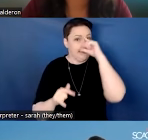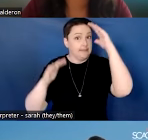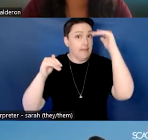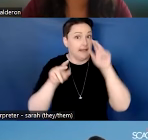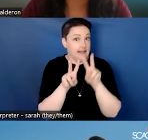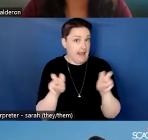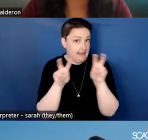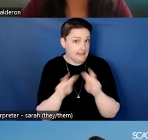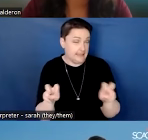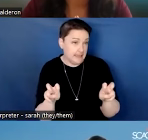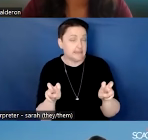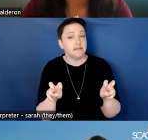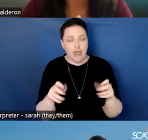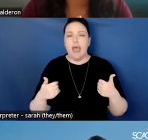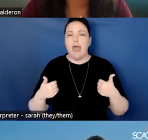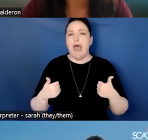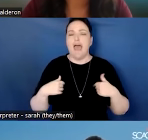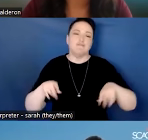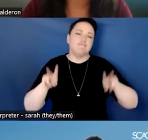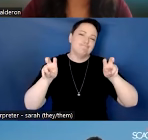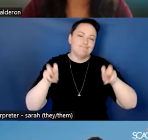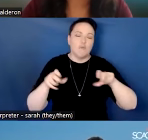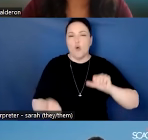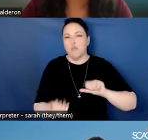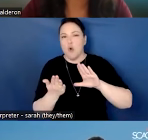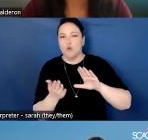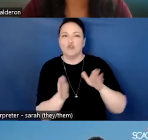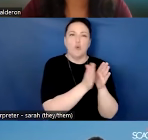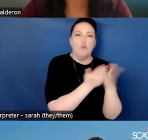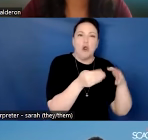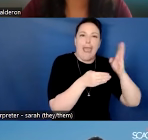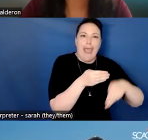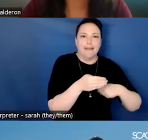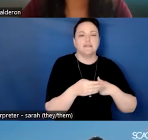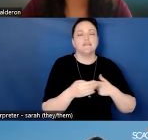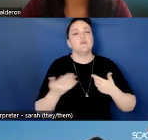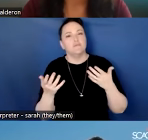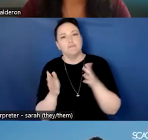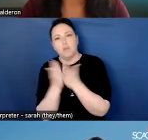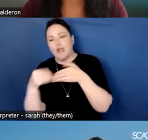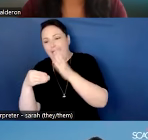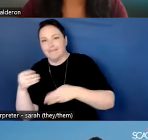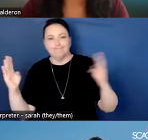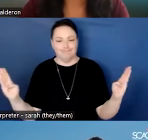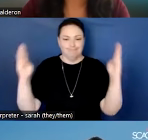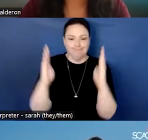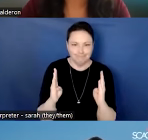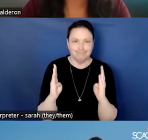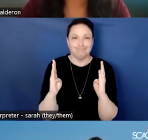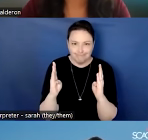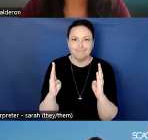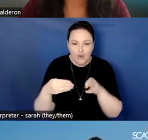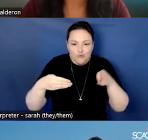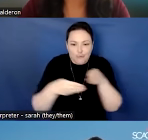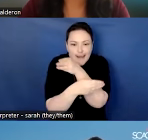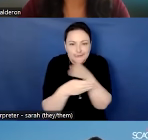might take a bookend approach to provide for that reasonable range required by CEQA. So our left bookend